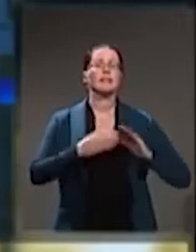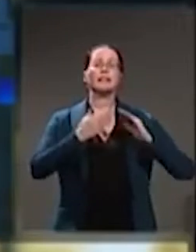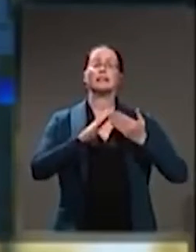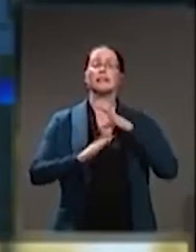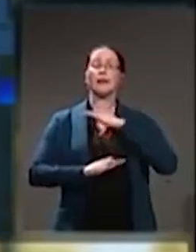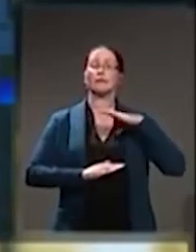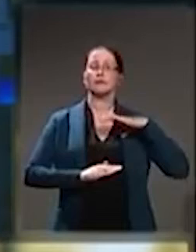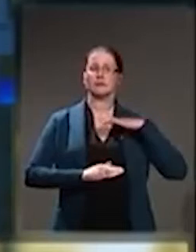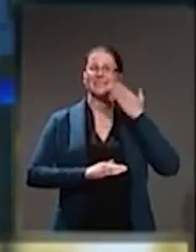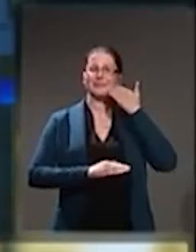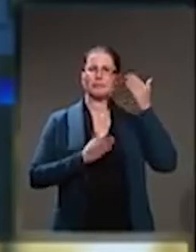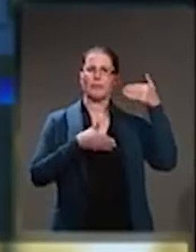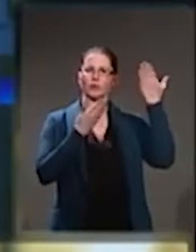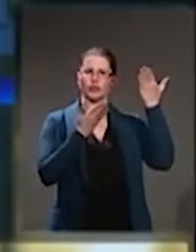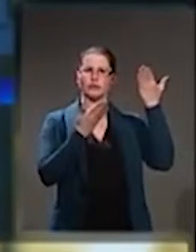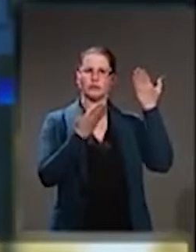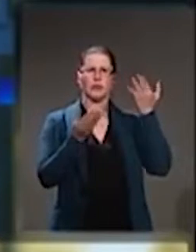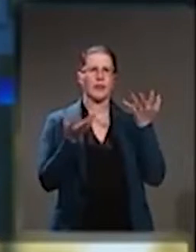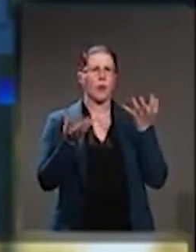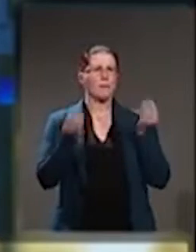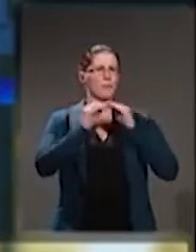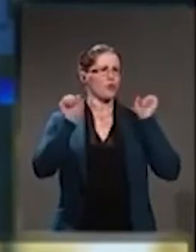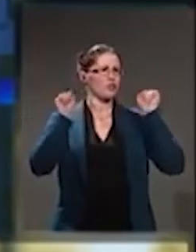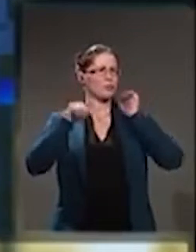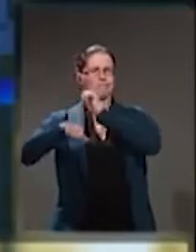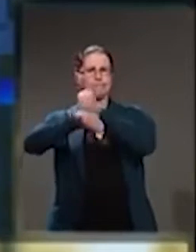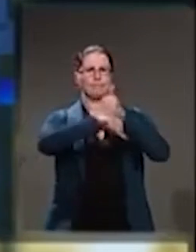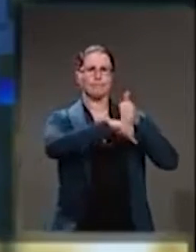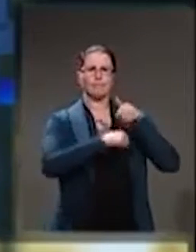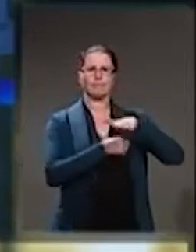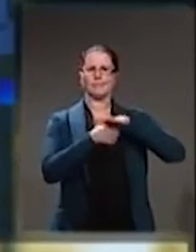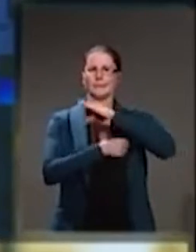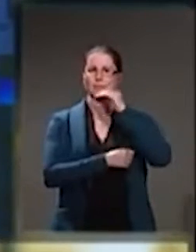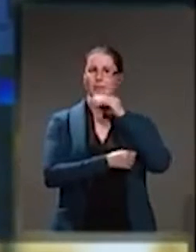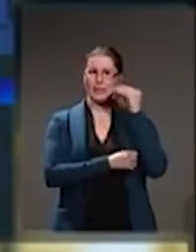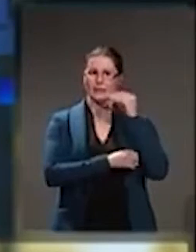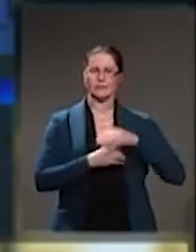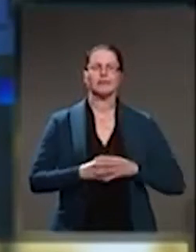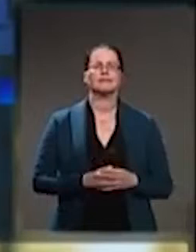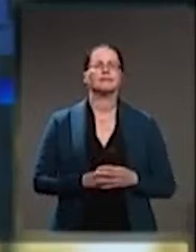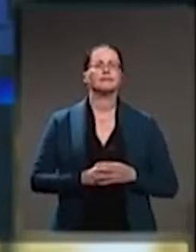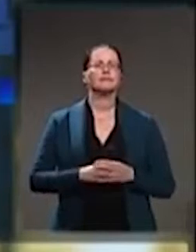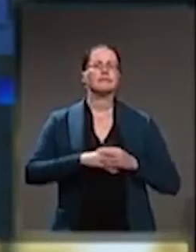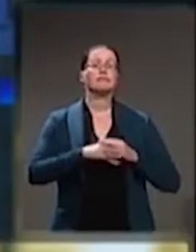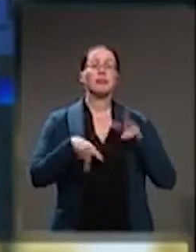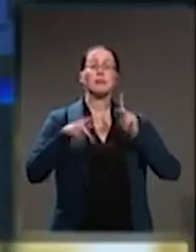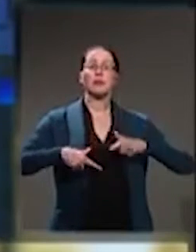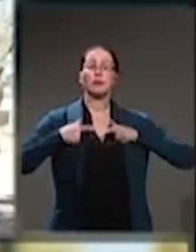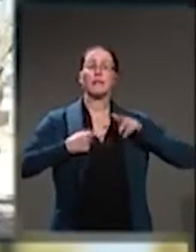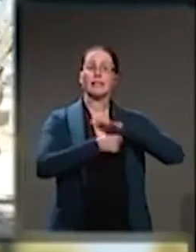at a motion to make more room for sports to be played on the Halifax Peninsula. I spoke with residents who are pushing for this.